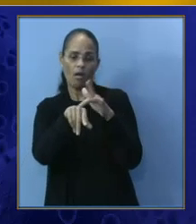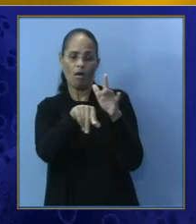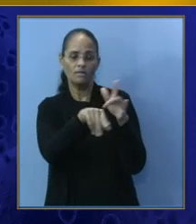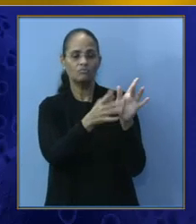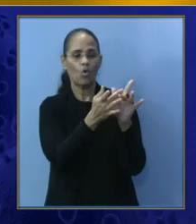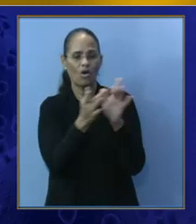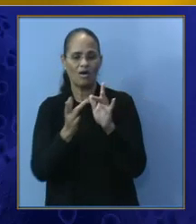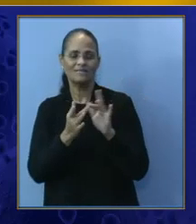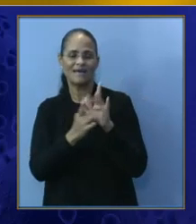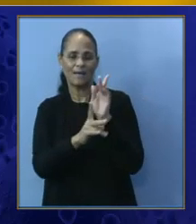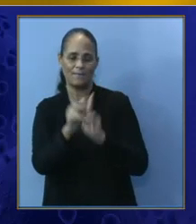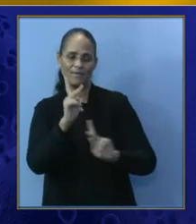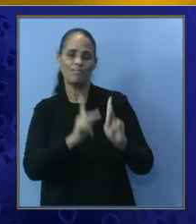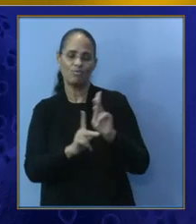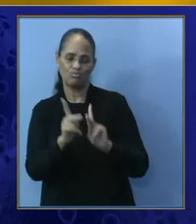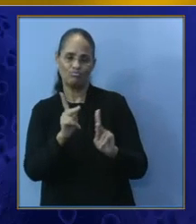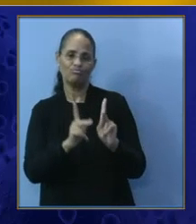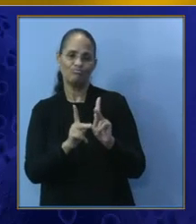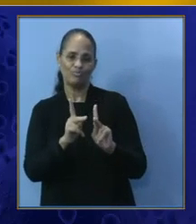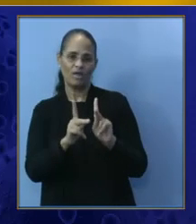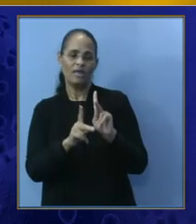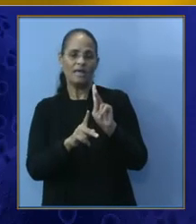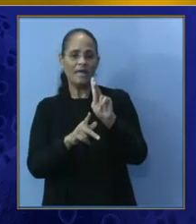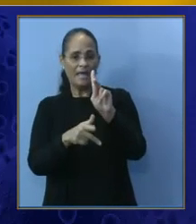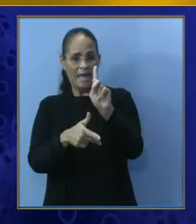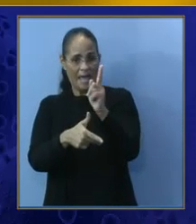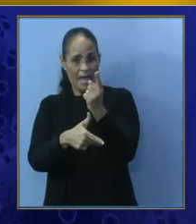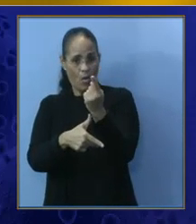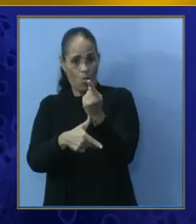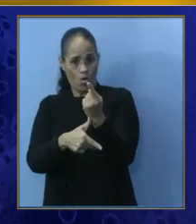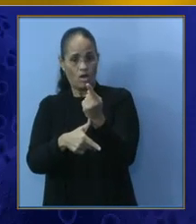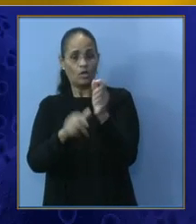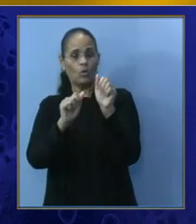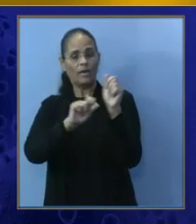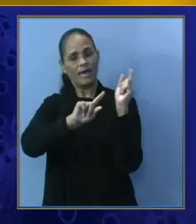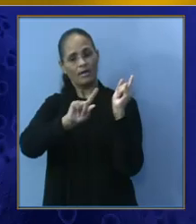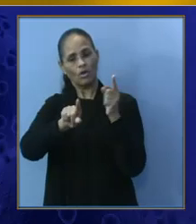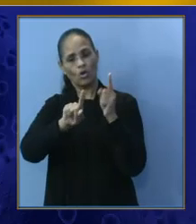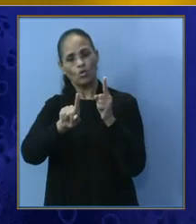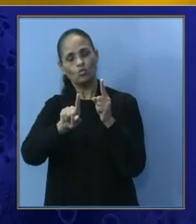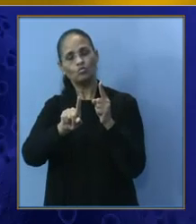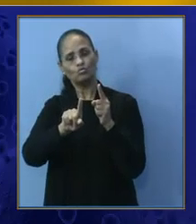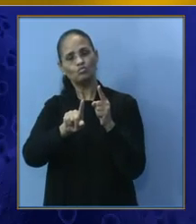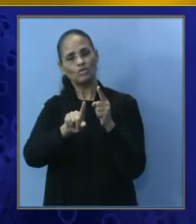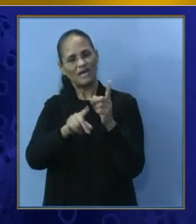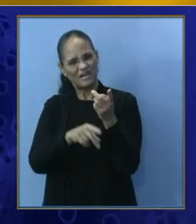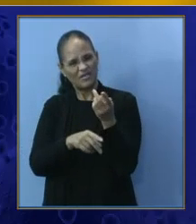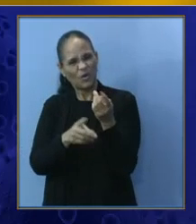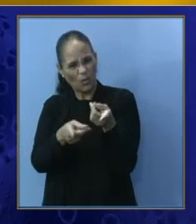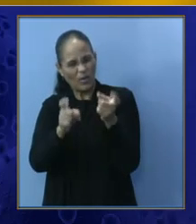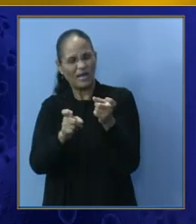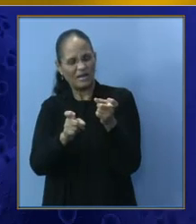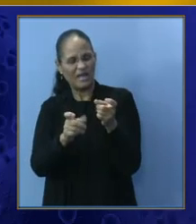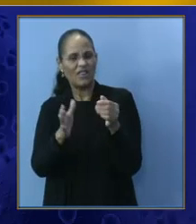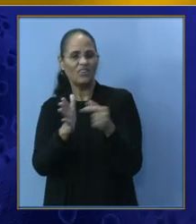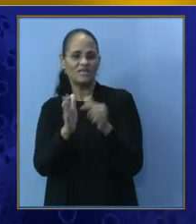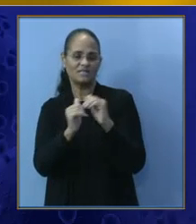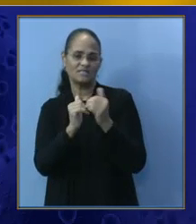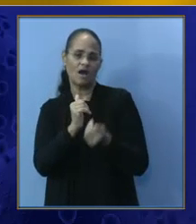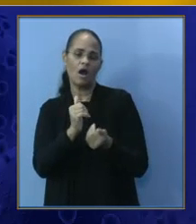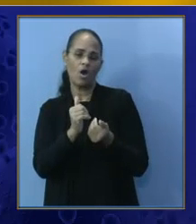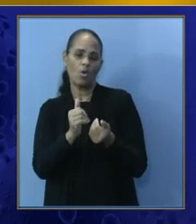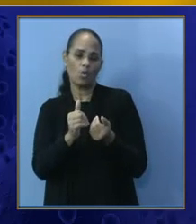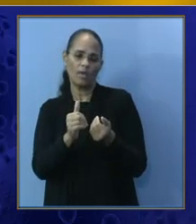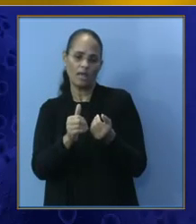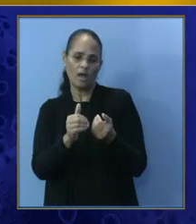who are eligible for vaccination in Phase 1 and who can attend the vaccination center in a few minutes. This is how we avoid